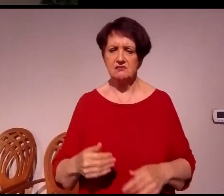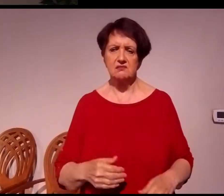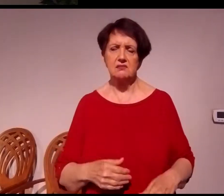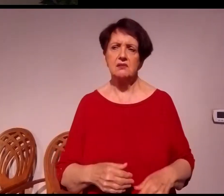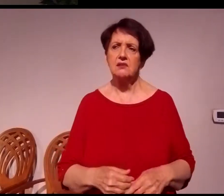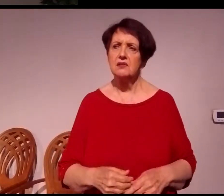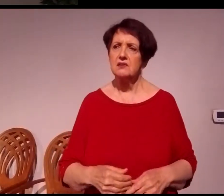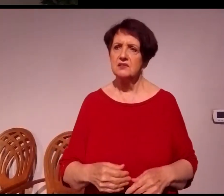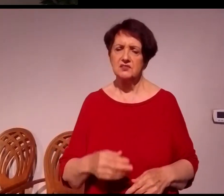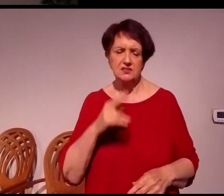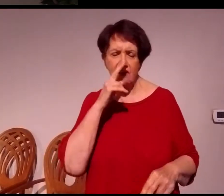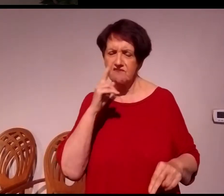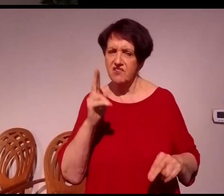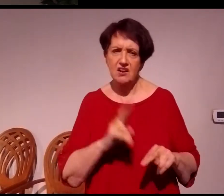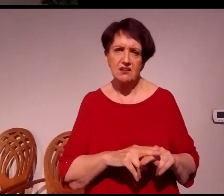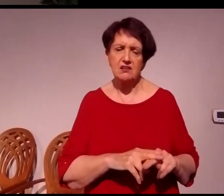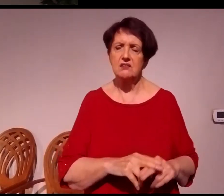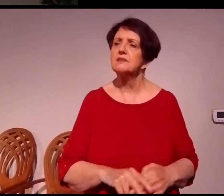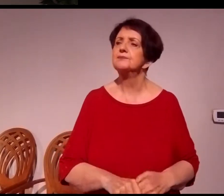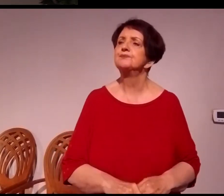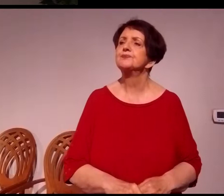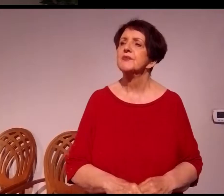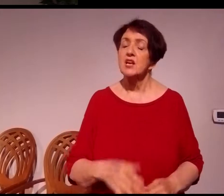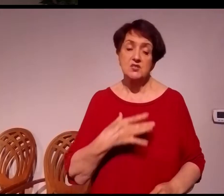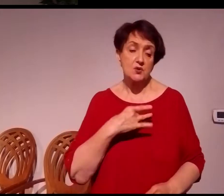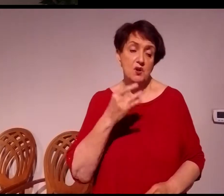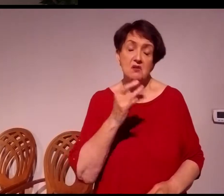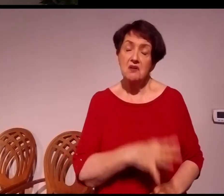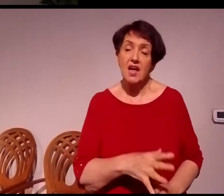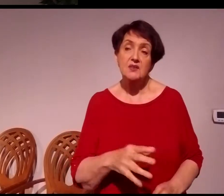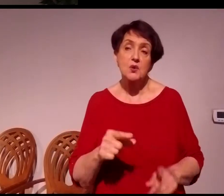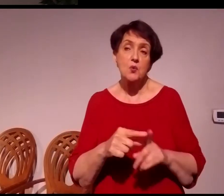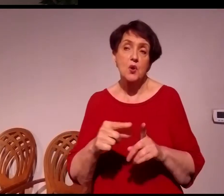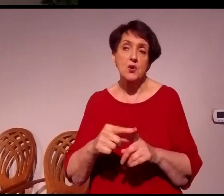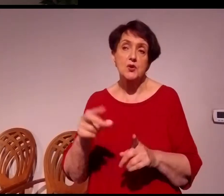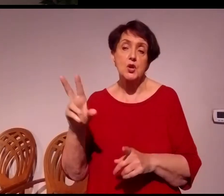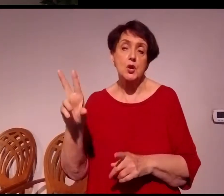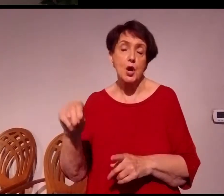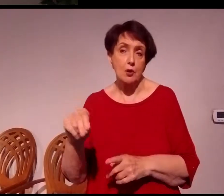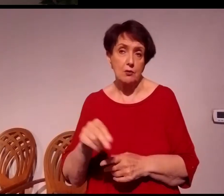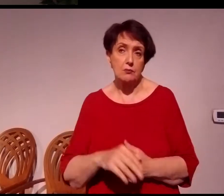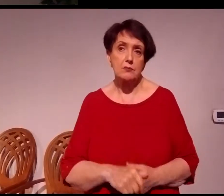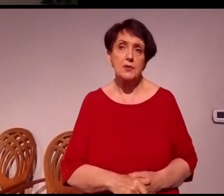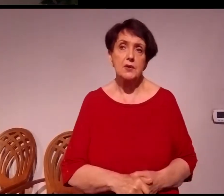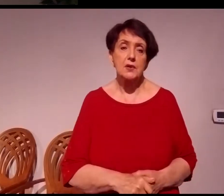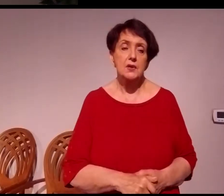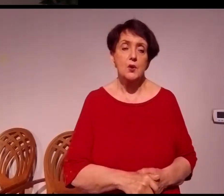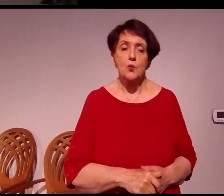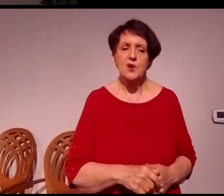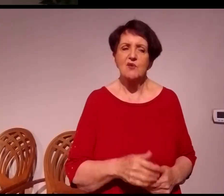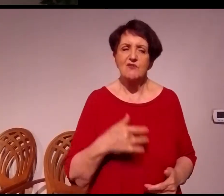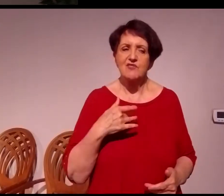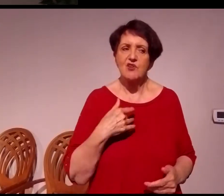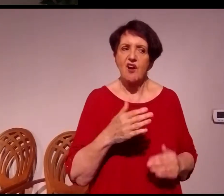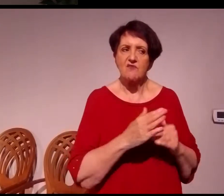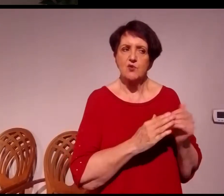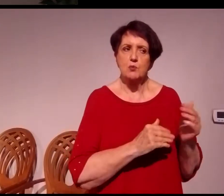it? So we don't like the word no, and we really are a little uncomfortable with the word power, aren't